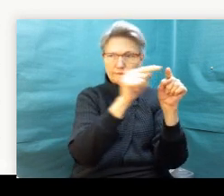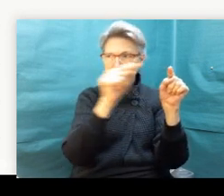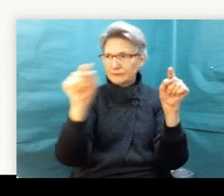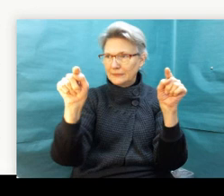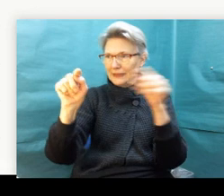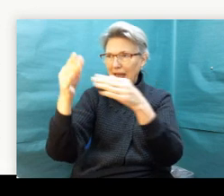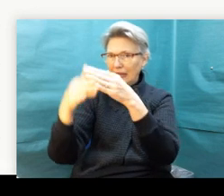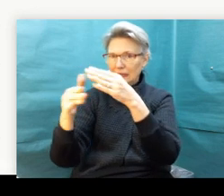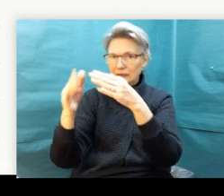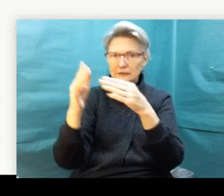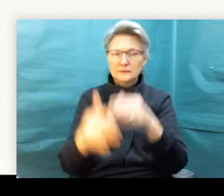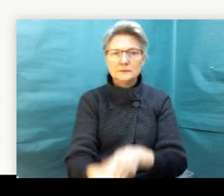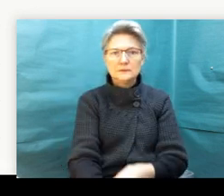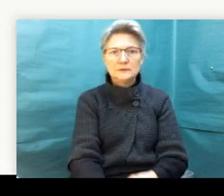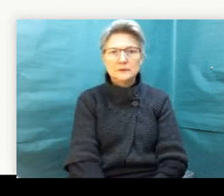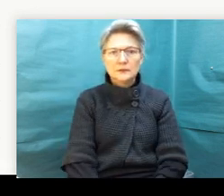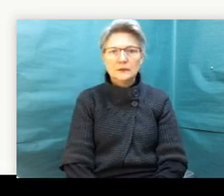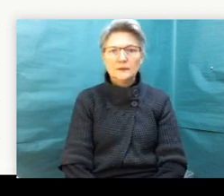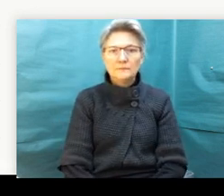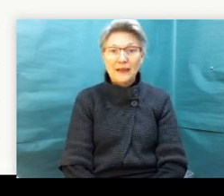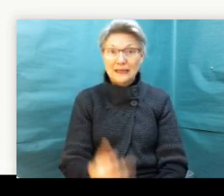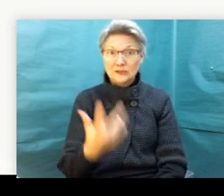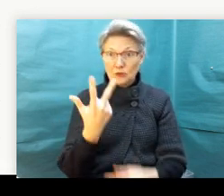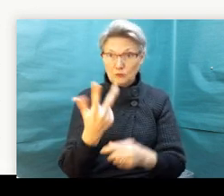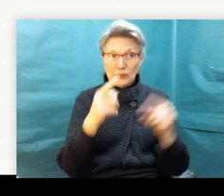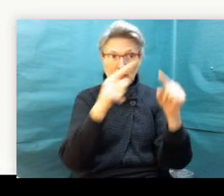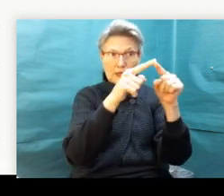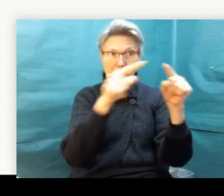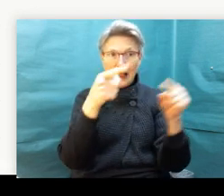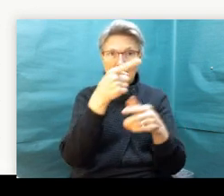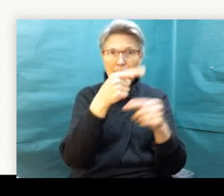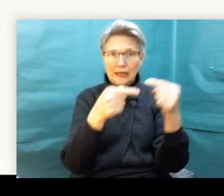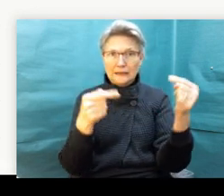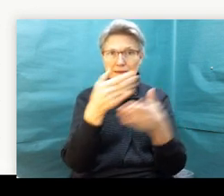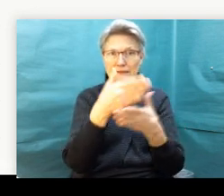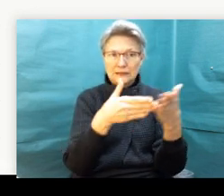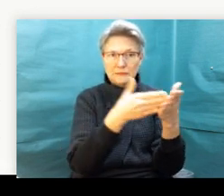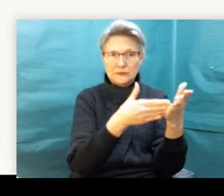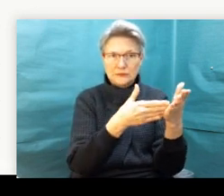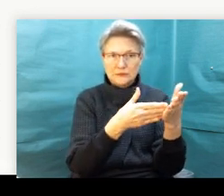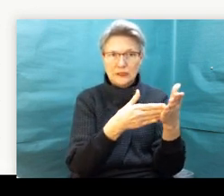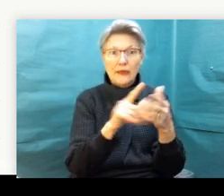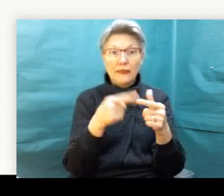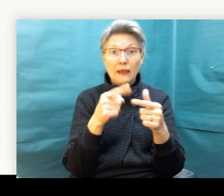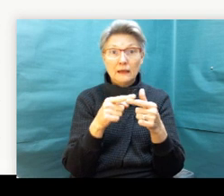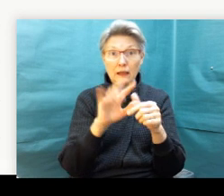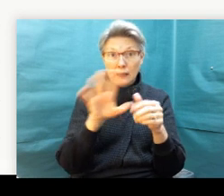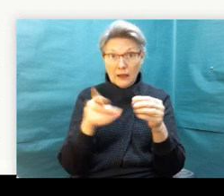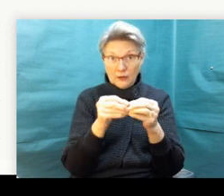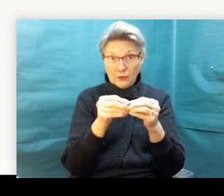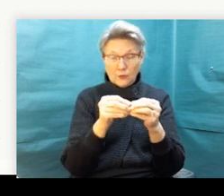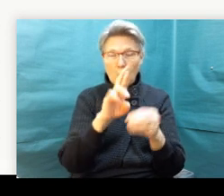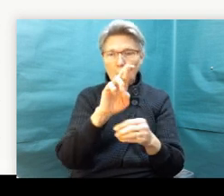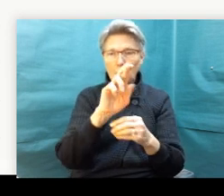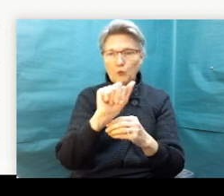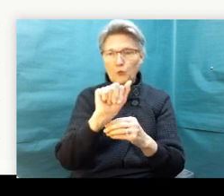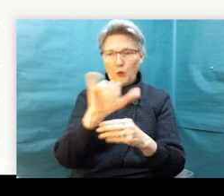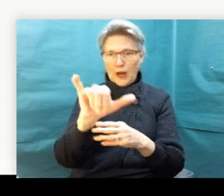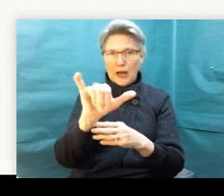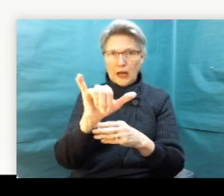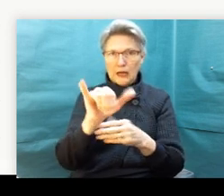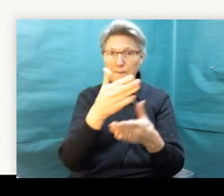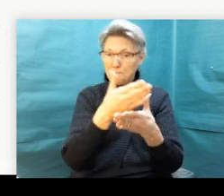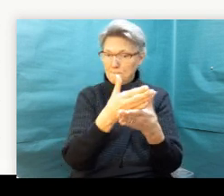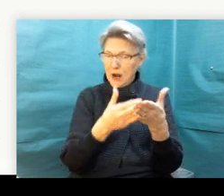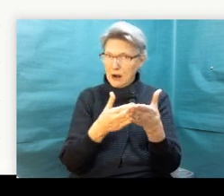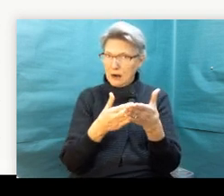We're going to now add another term to our chart. This is a ray. A ray is a part of a line that